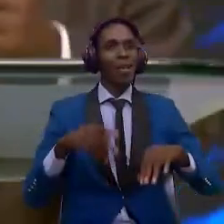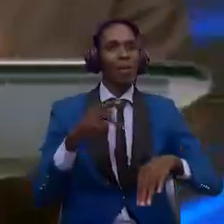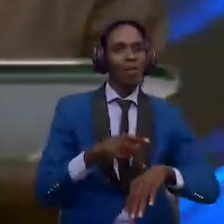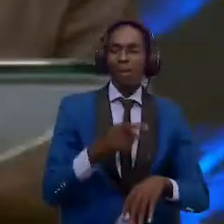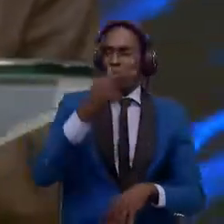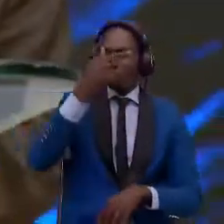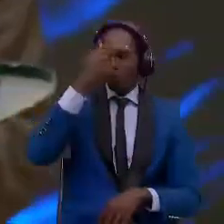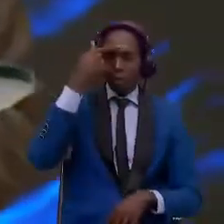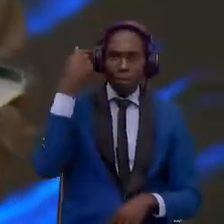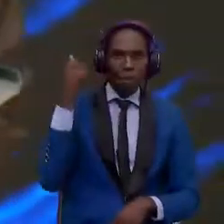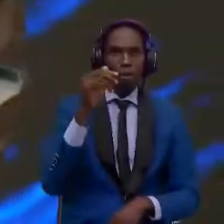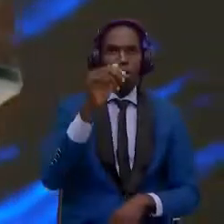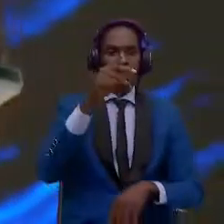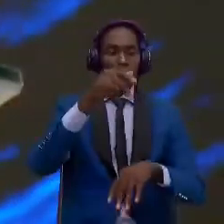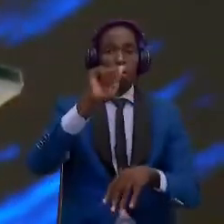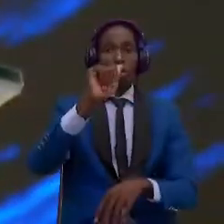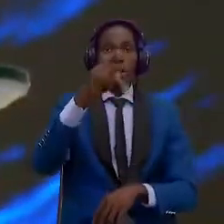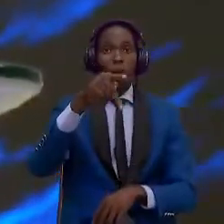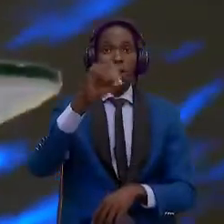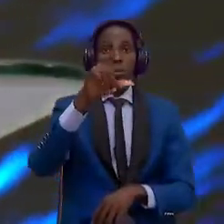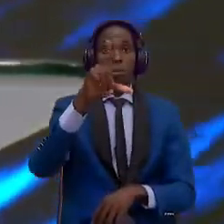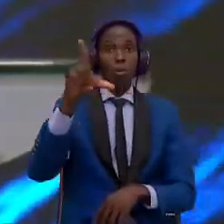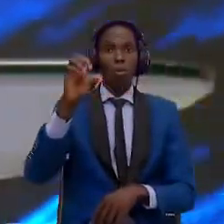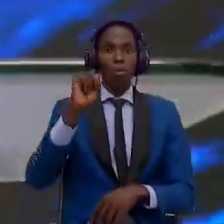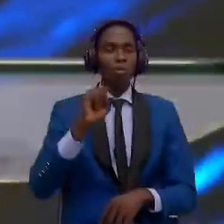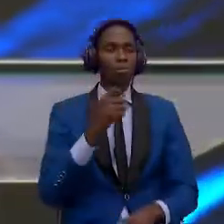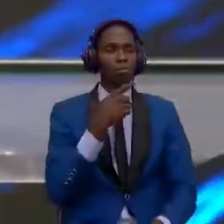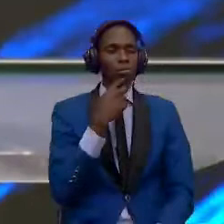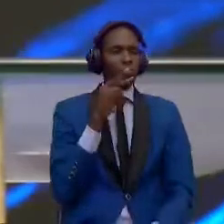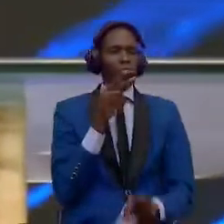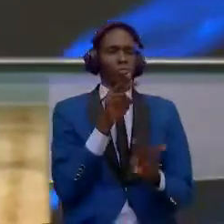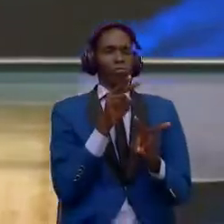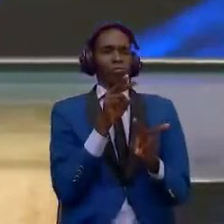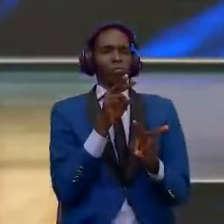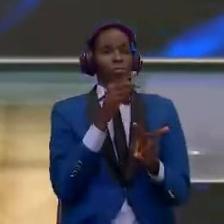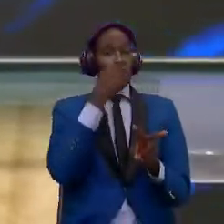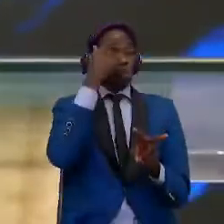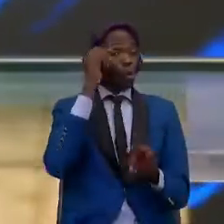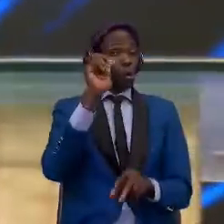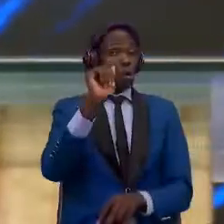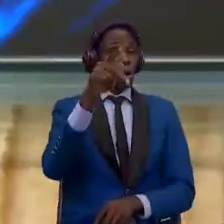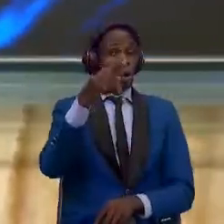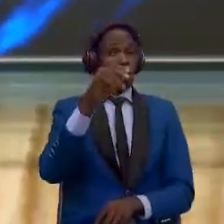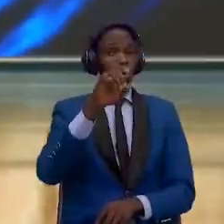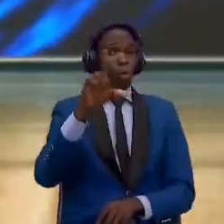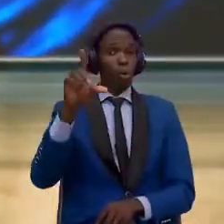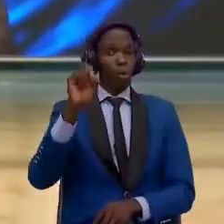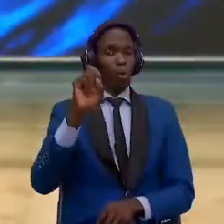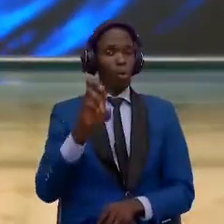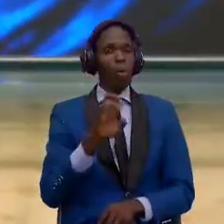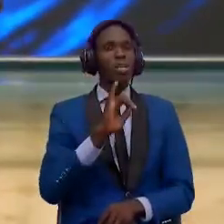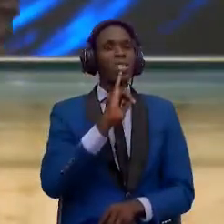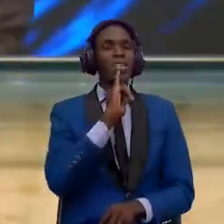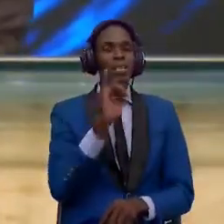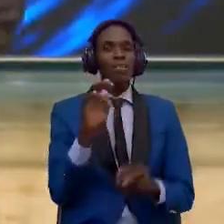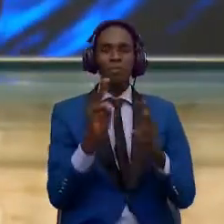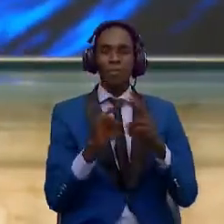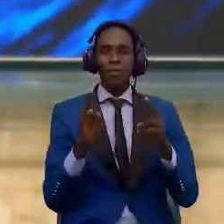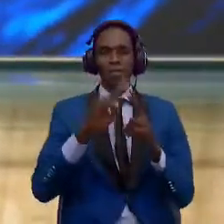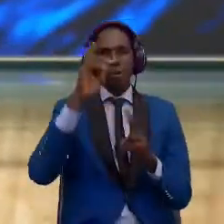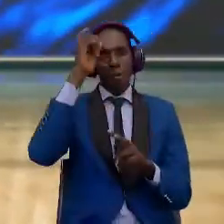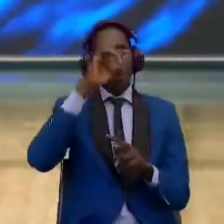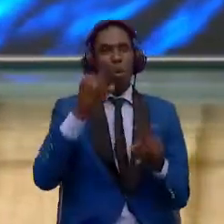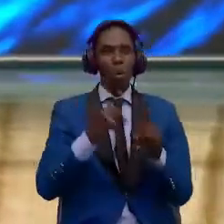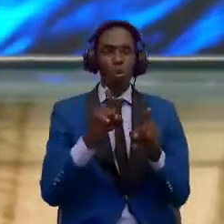of Apollos, he said, at this time, during this convention, contention, when people